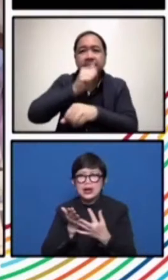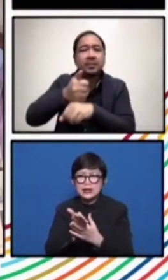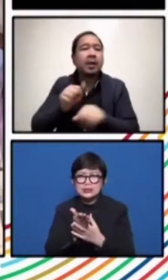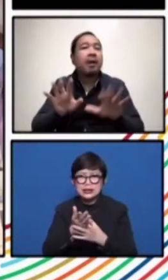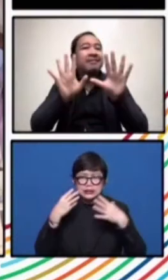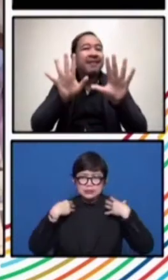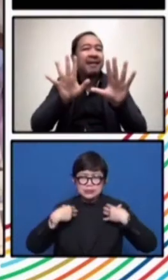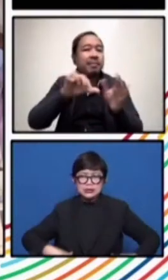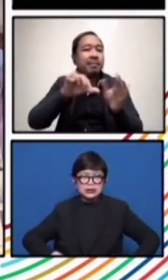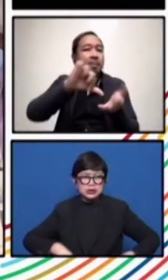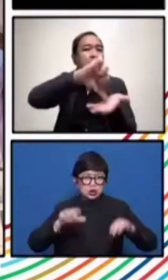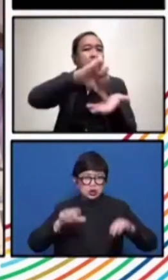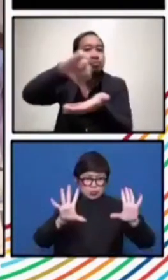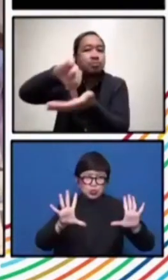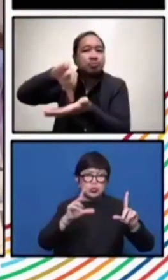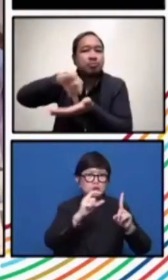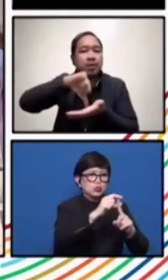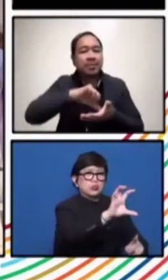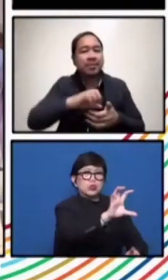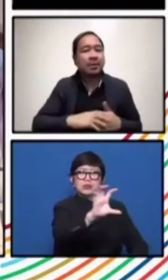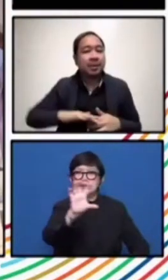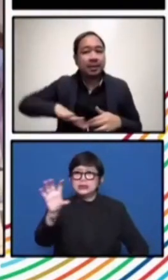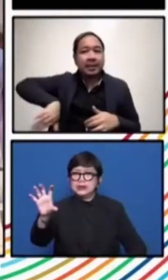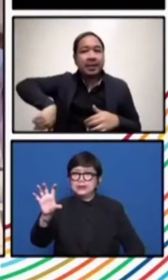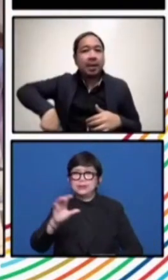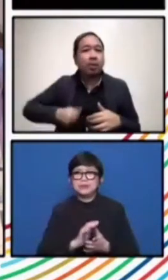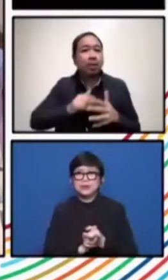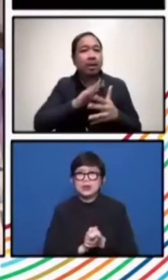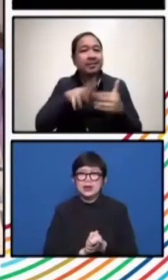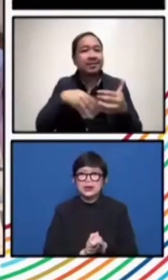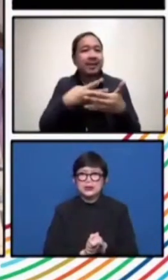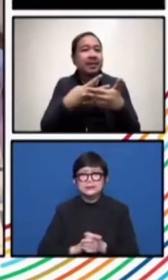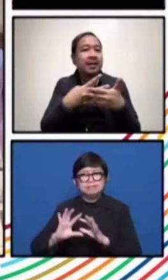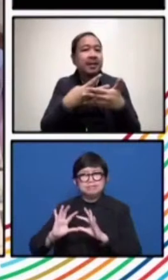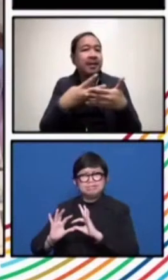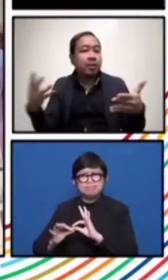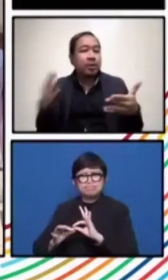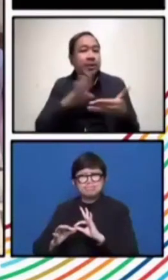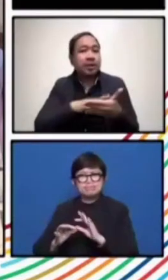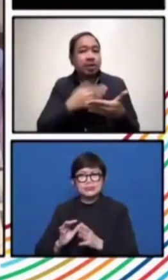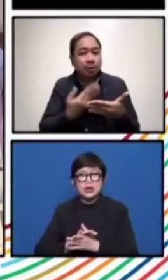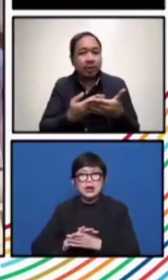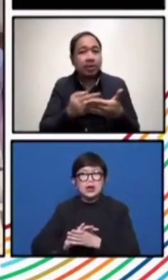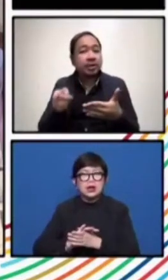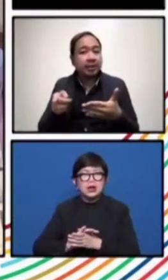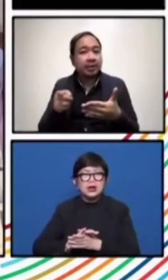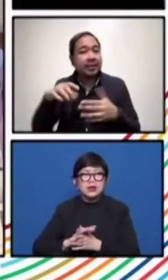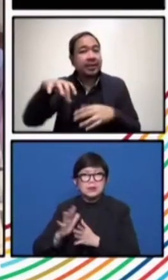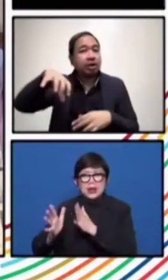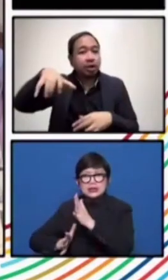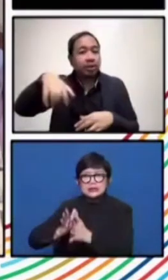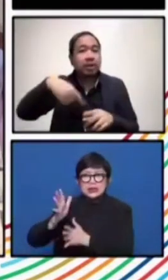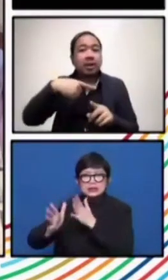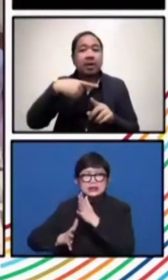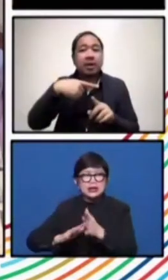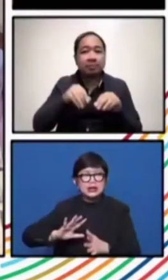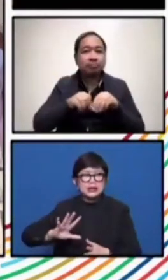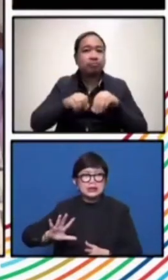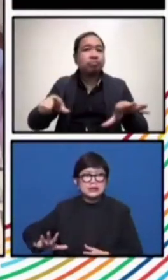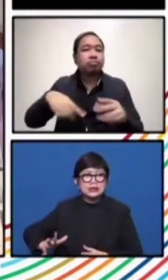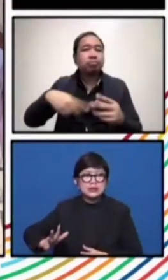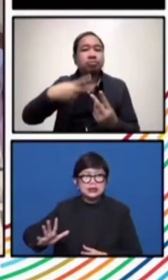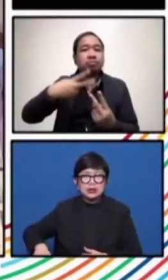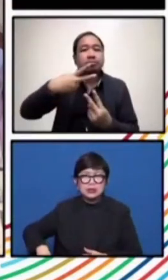Cambodia sign language interpretation include International and private TV tele channels